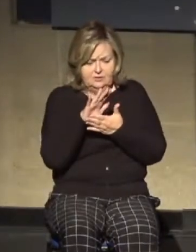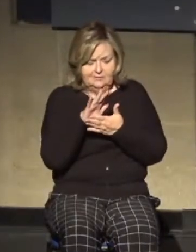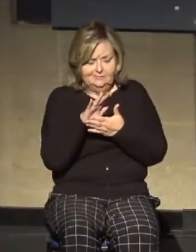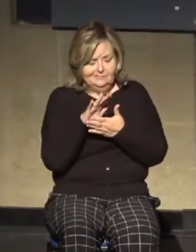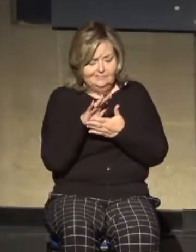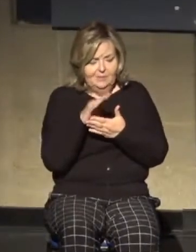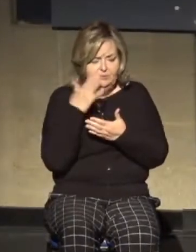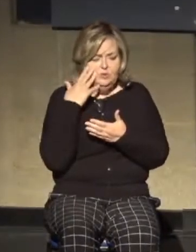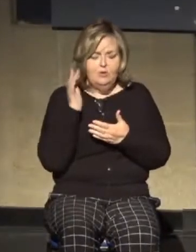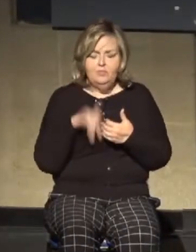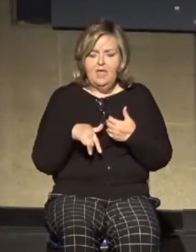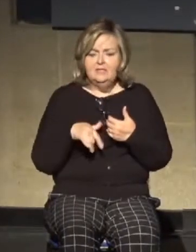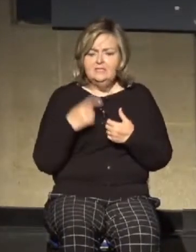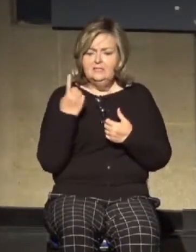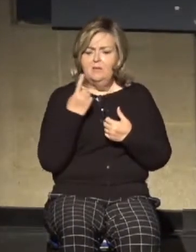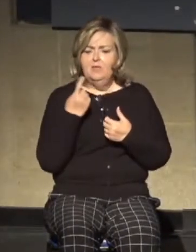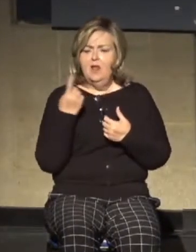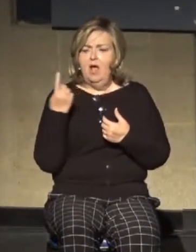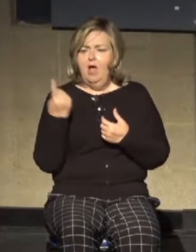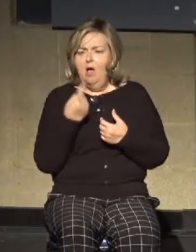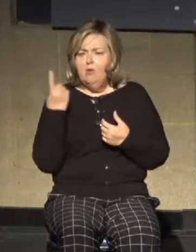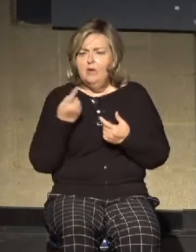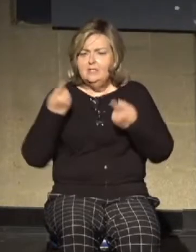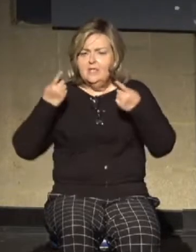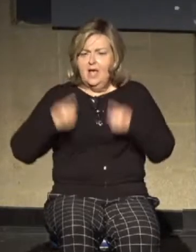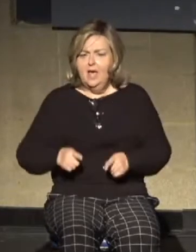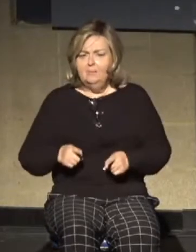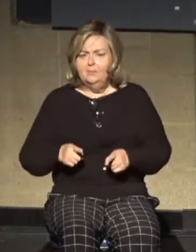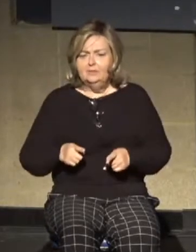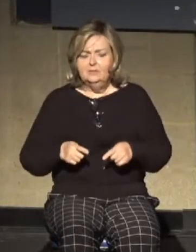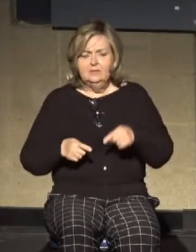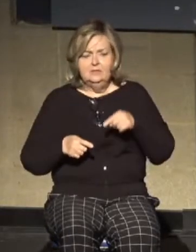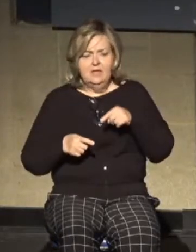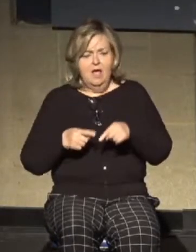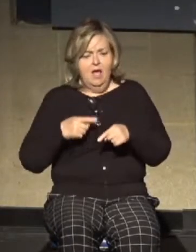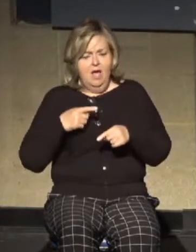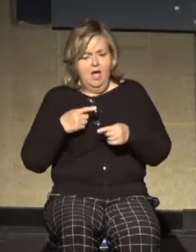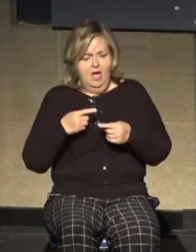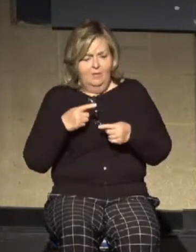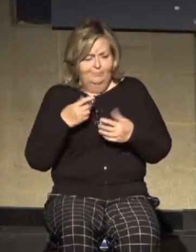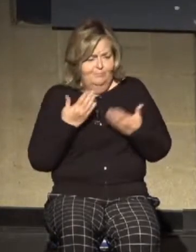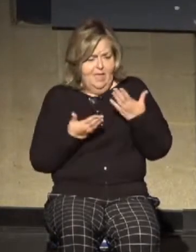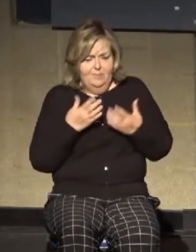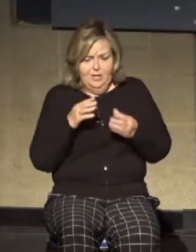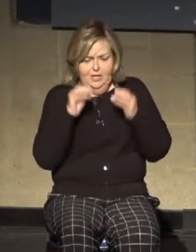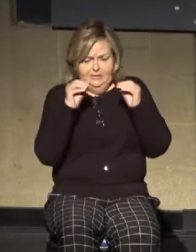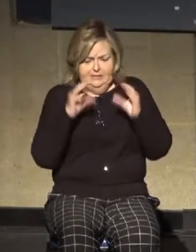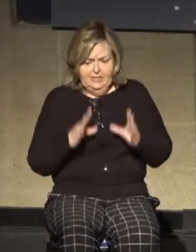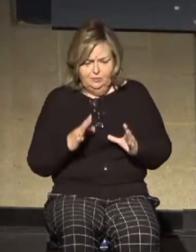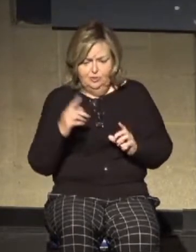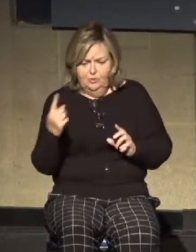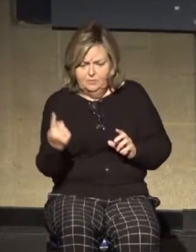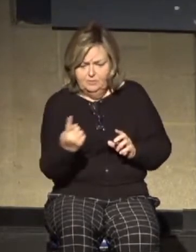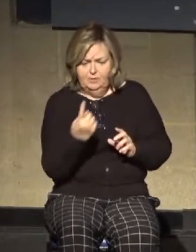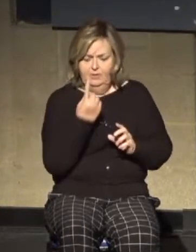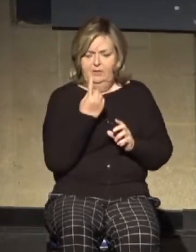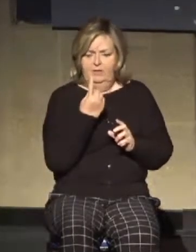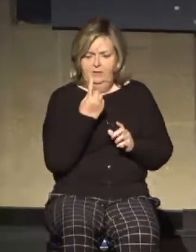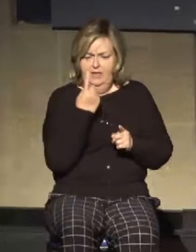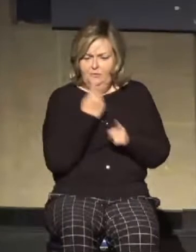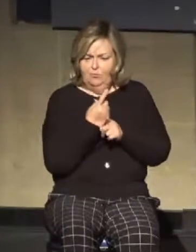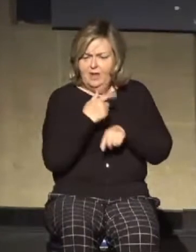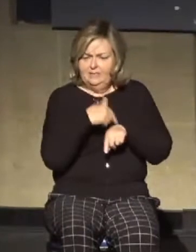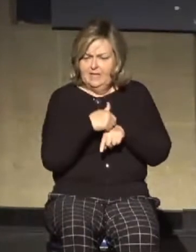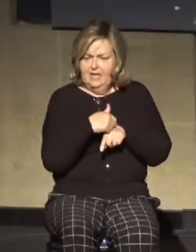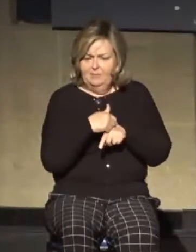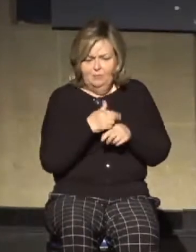But you know what? Something would always happen. And it was almost always an instructor who, at the right moment, gave